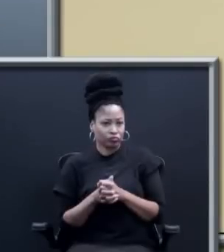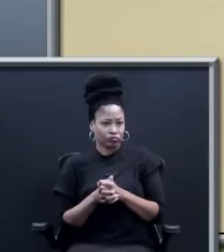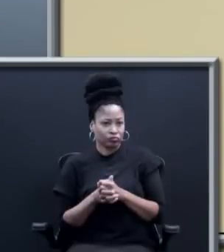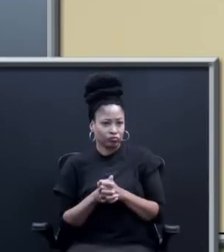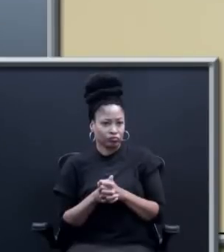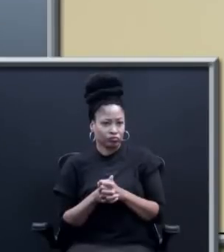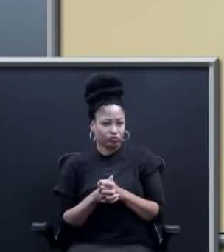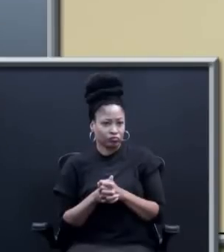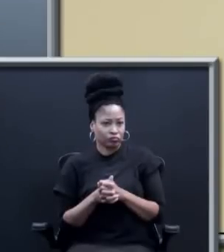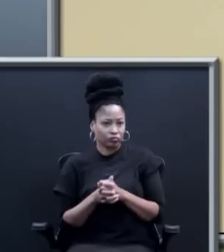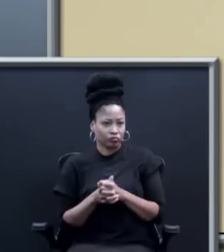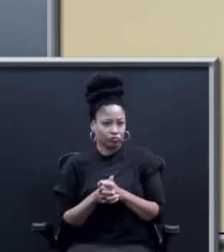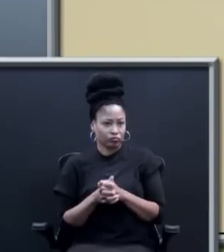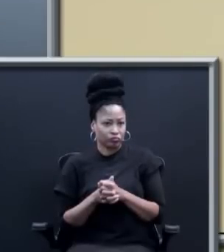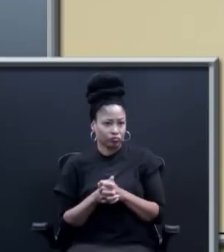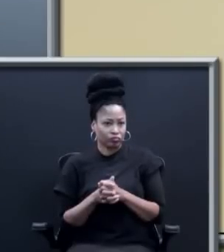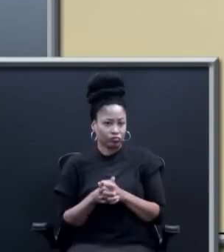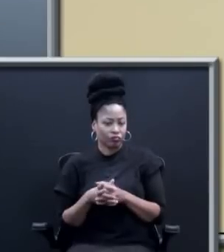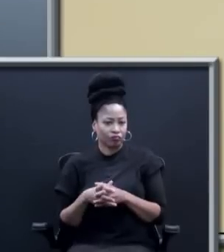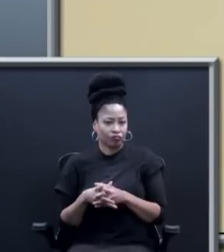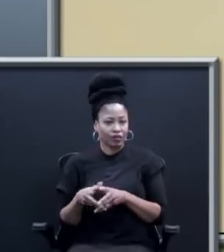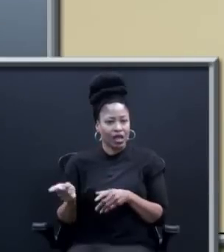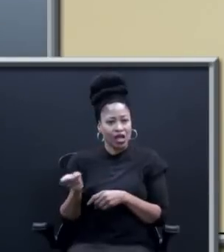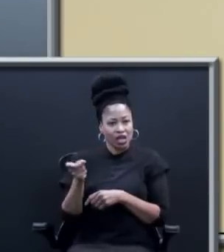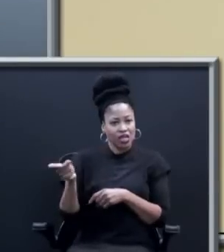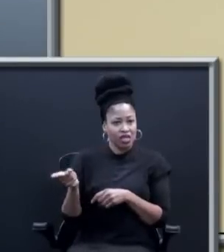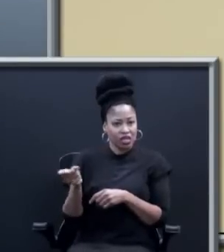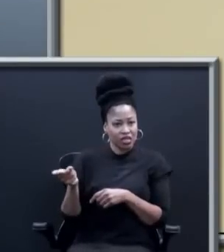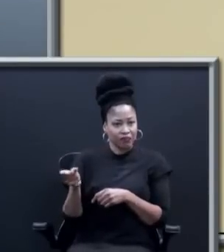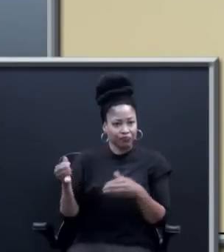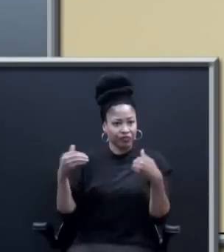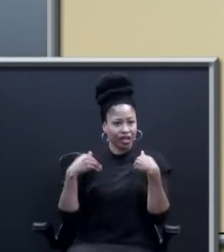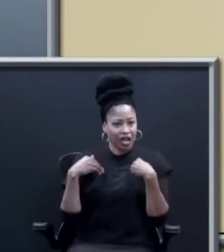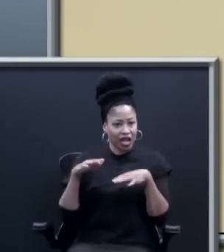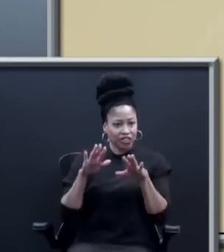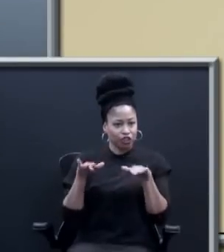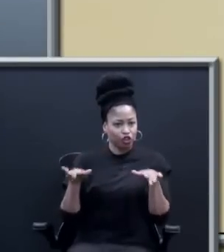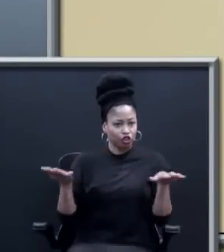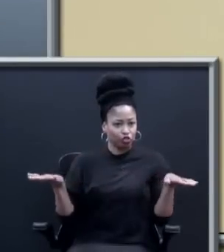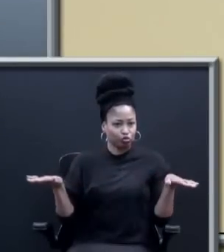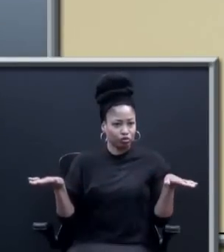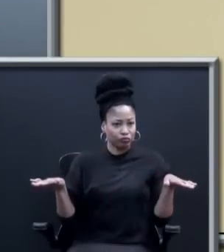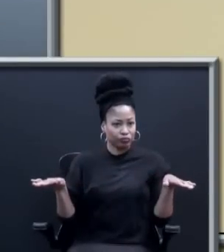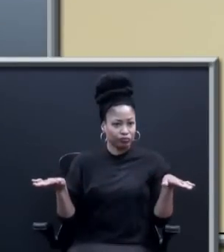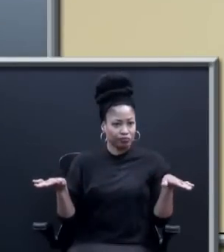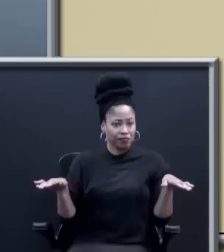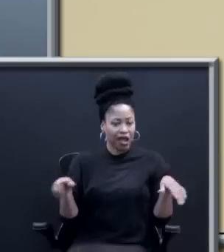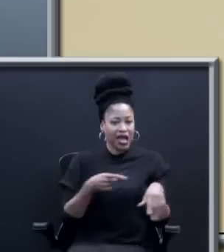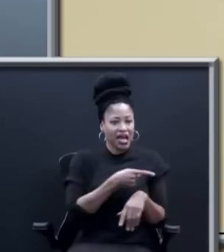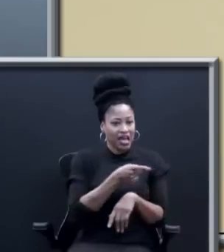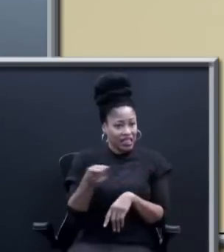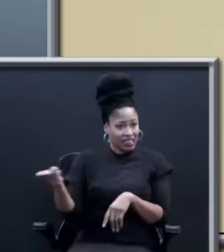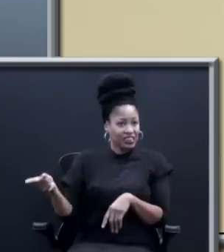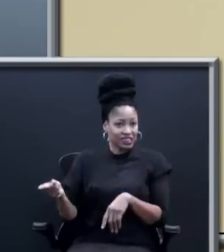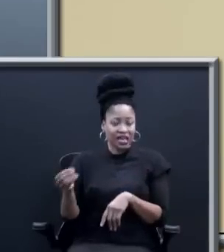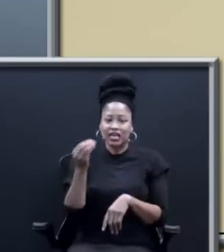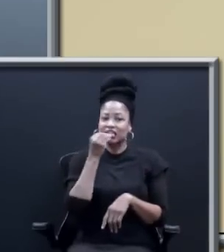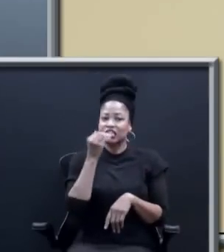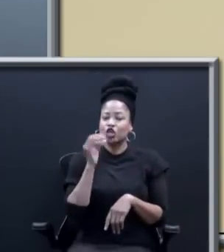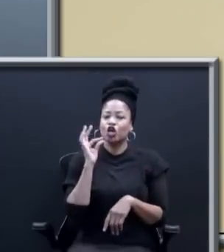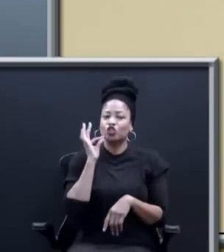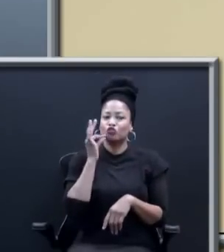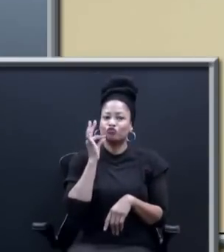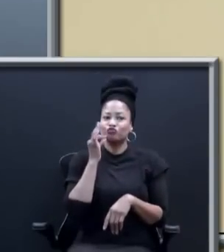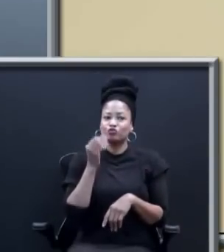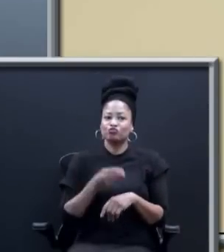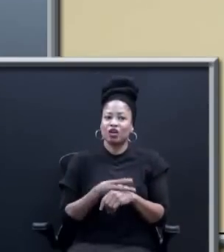of the land. Neither had the children of Israel manna anymore, but they did eat of the fruit of the land of Canaan that year.